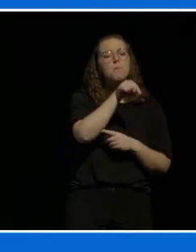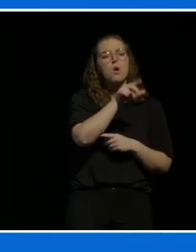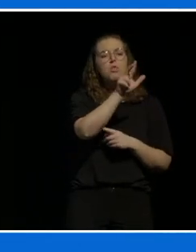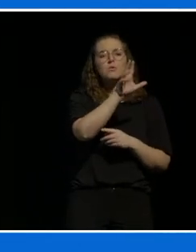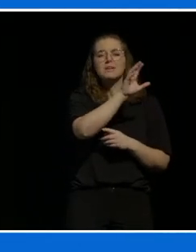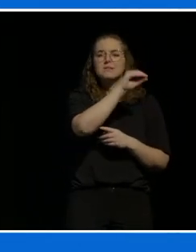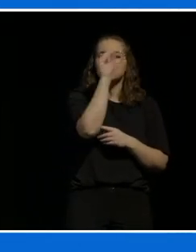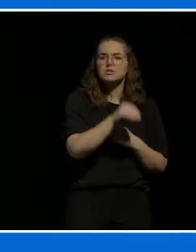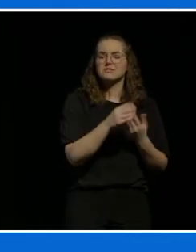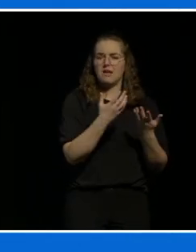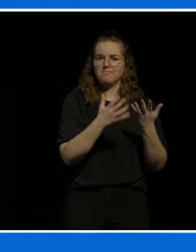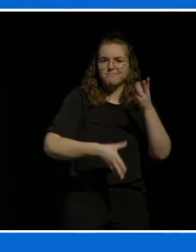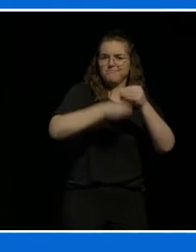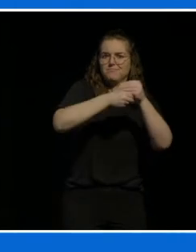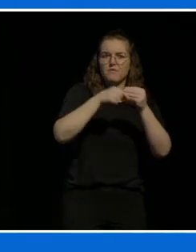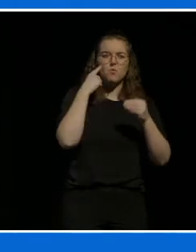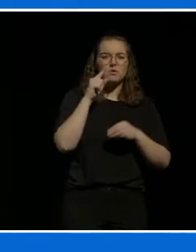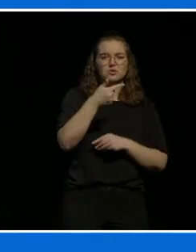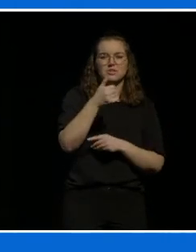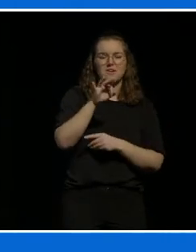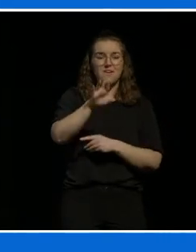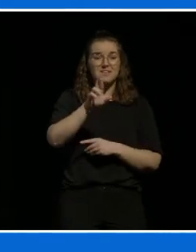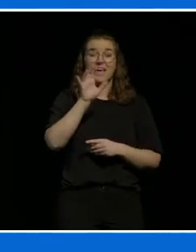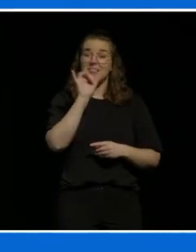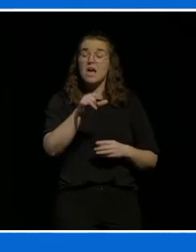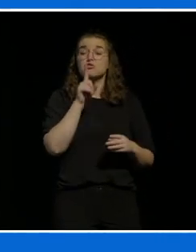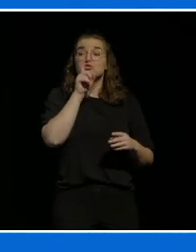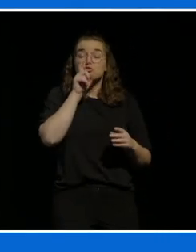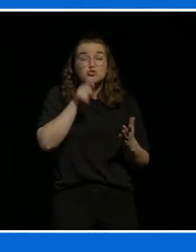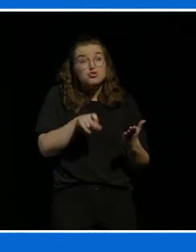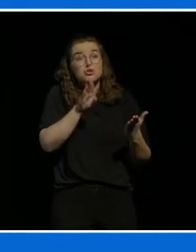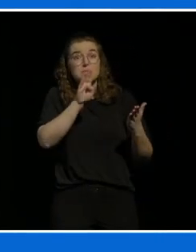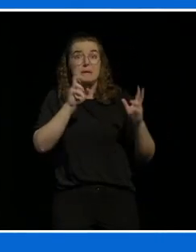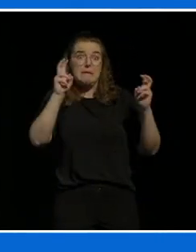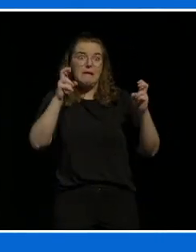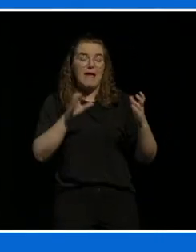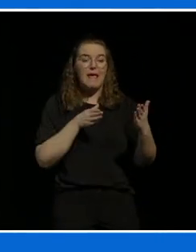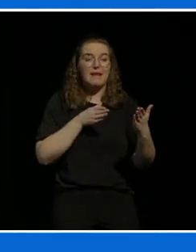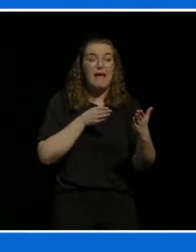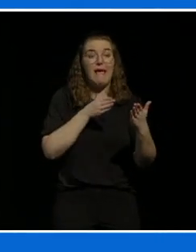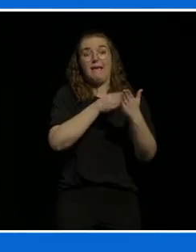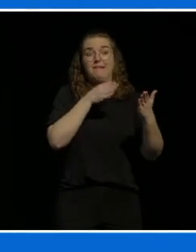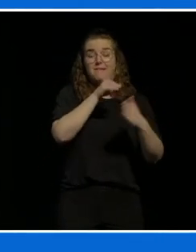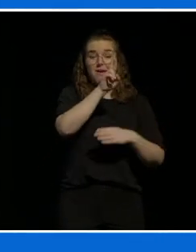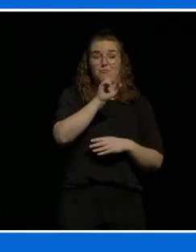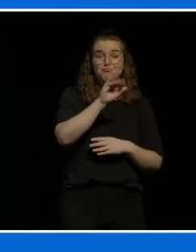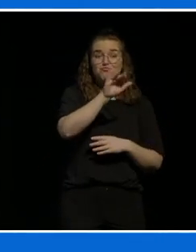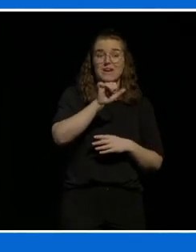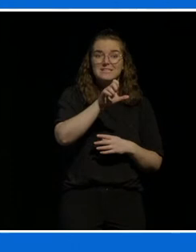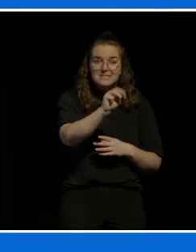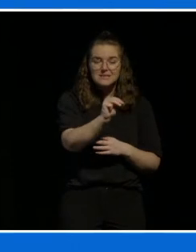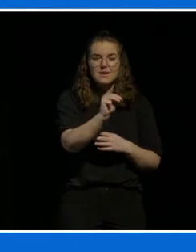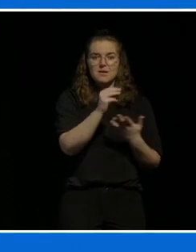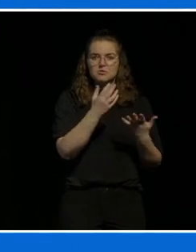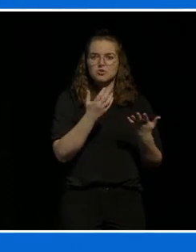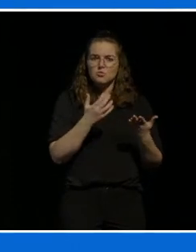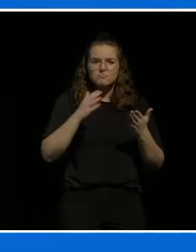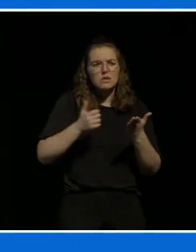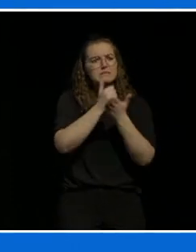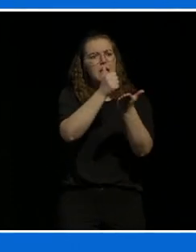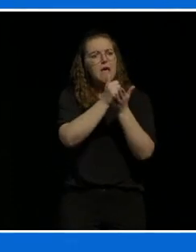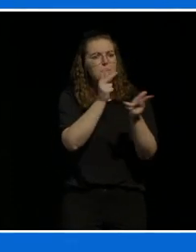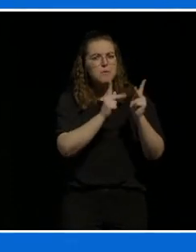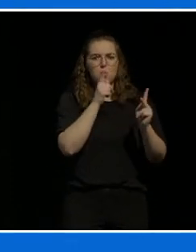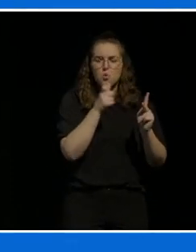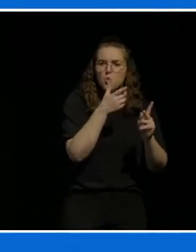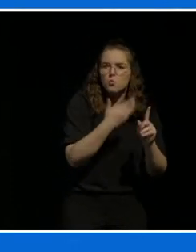an anti-racist effect, to essentially say, let's help out people that are black to like actually be able to kind of match it. But what ended up happening